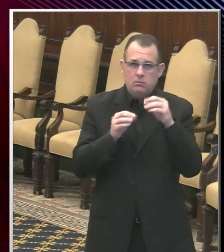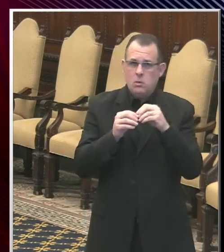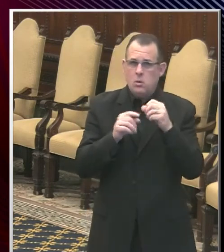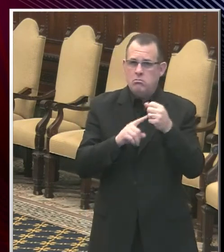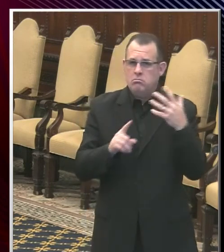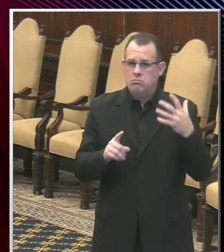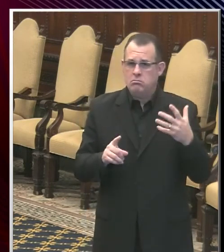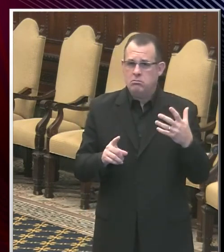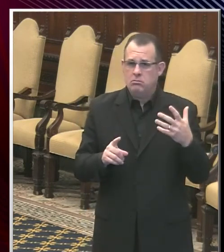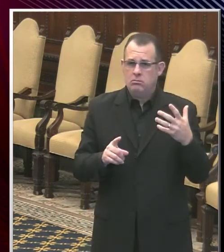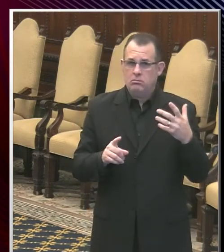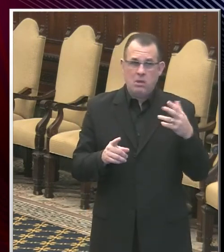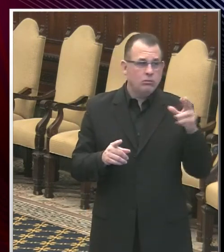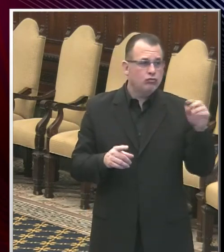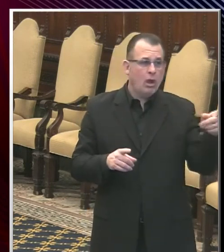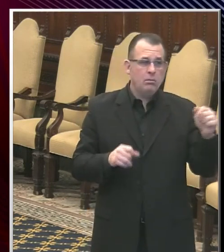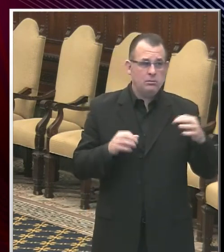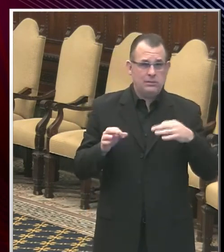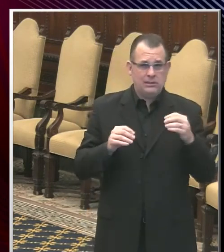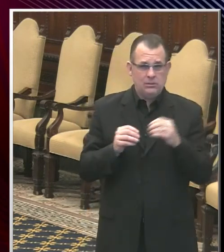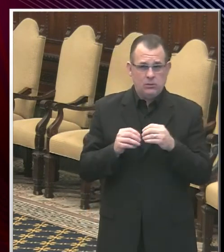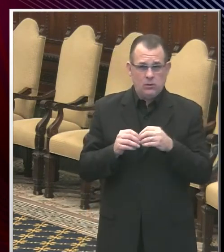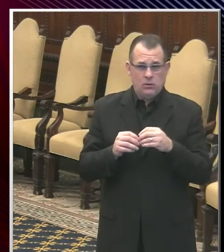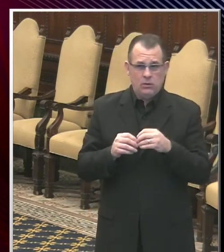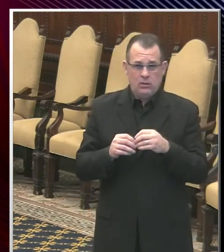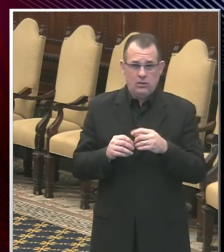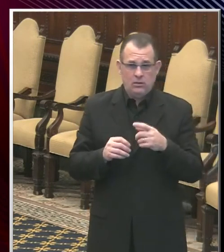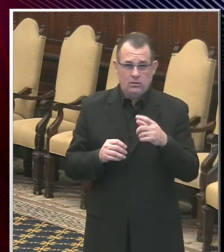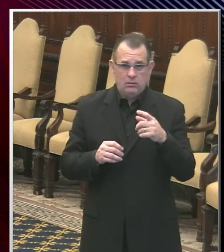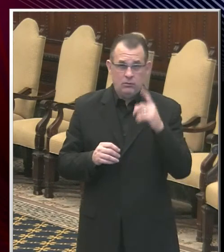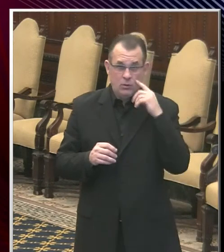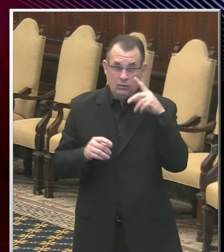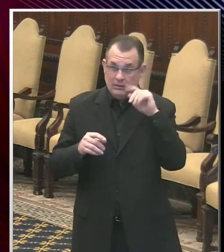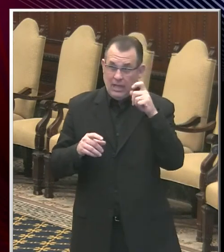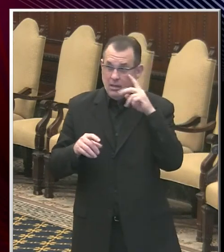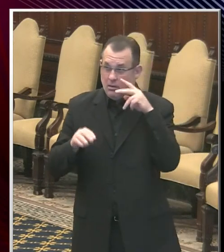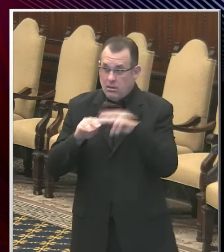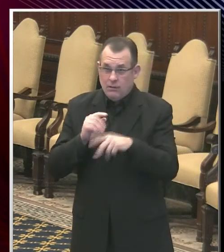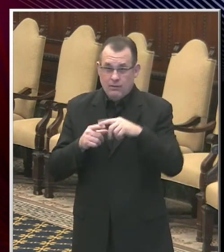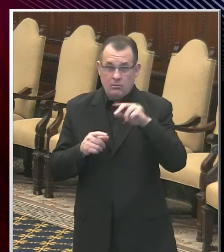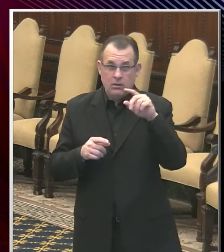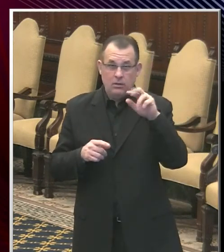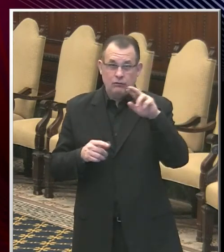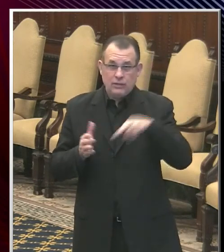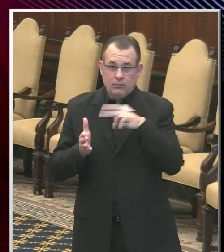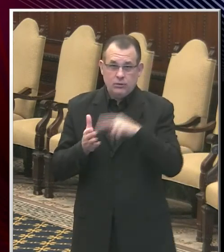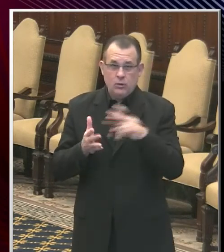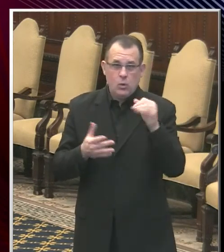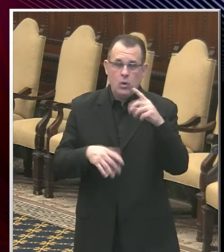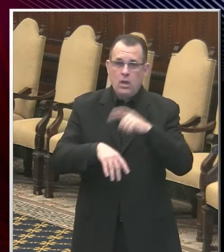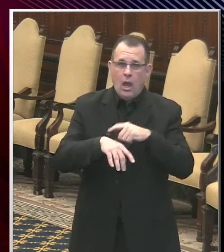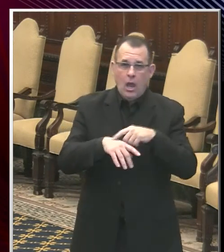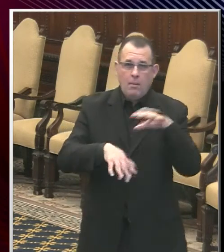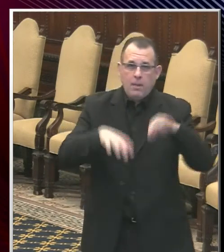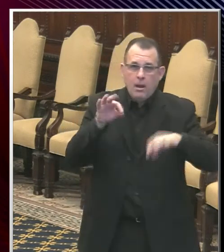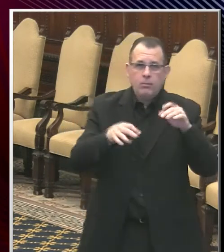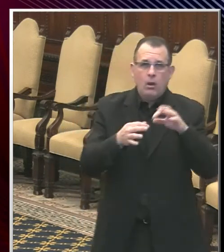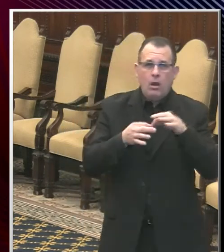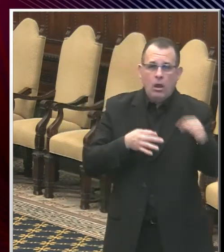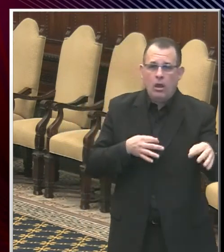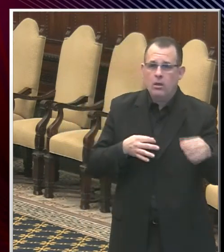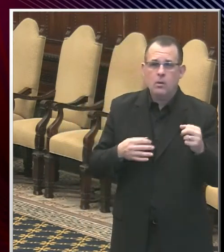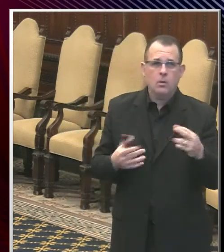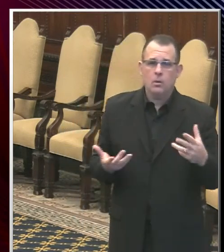into what exactly is going to be cut from recycling? Are we talking about recycling pickup? Are we talking about the Philadelphia